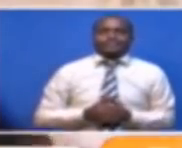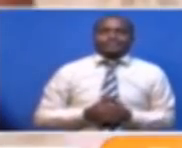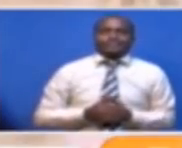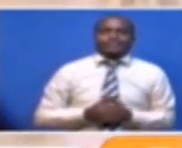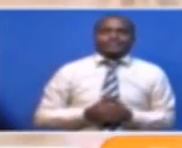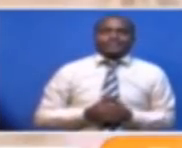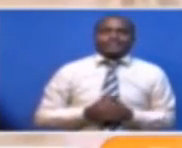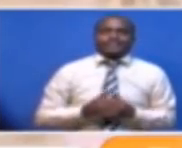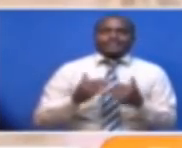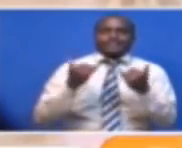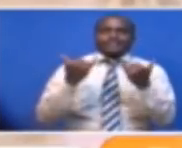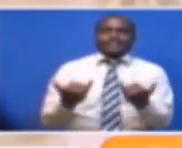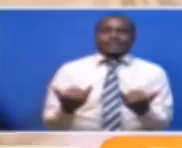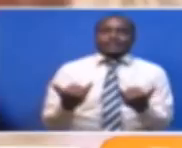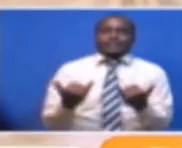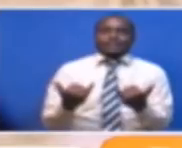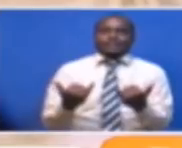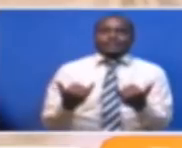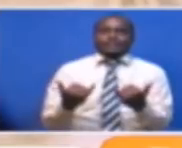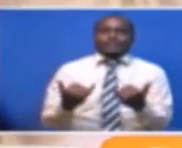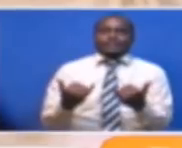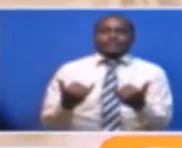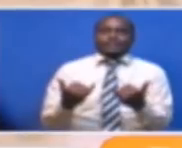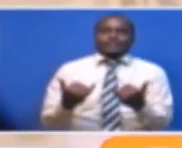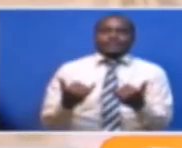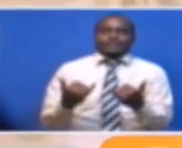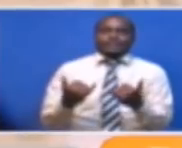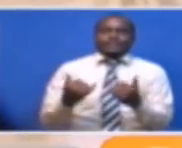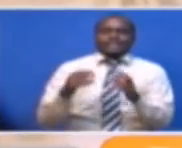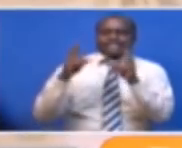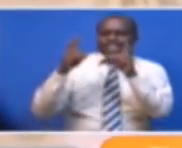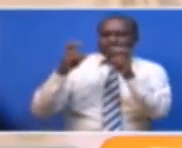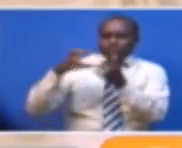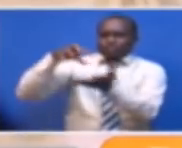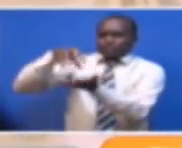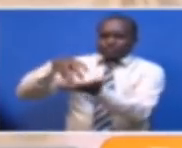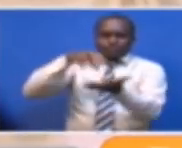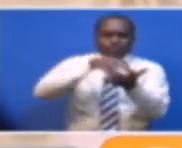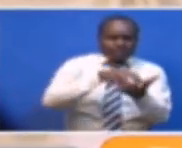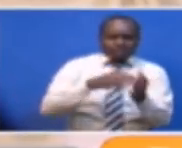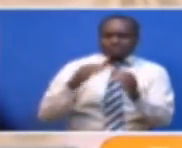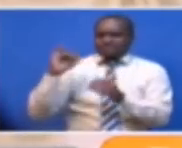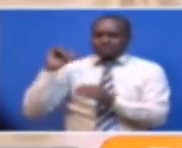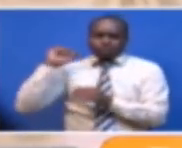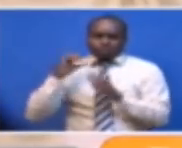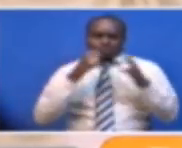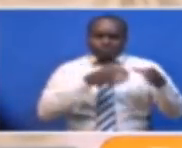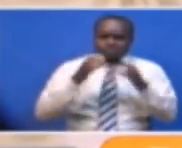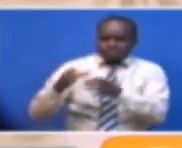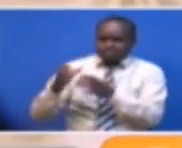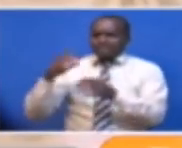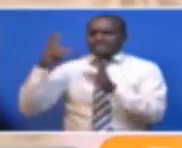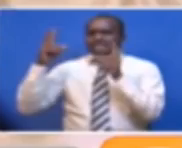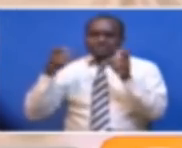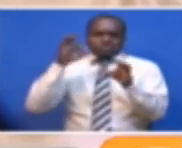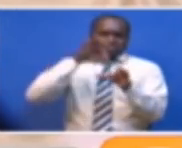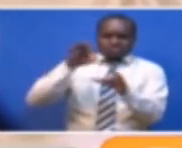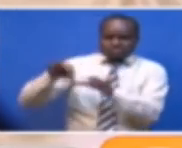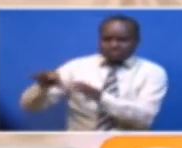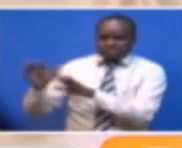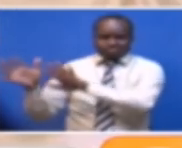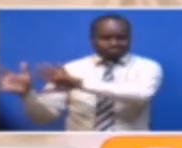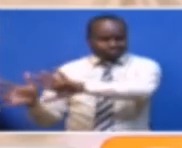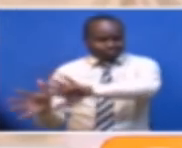Sasa jameni, tuachane na mambo ya vyeo, mambo ya vyama, mambo ya uchaguzi, mambo ya